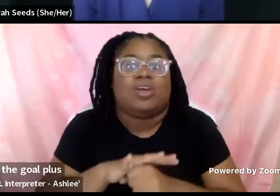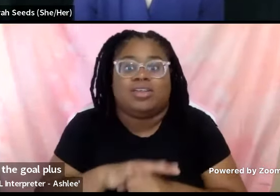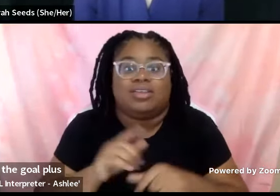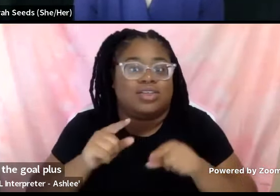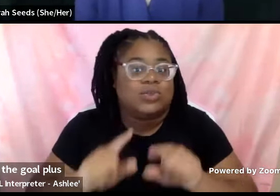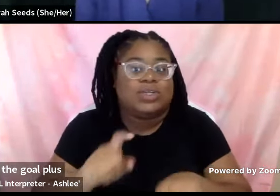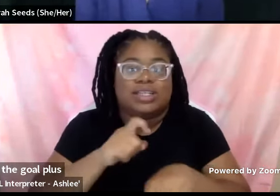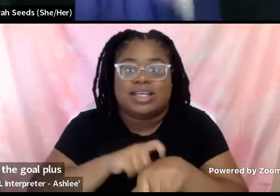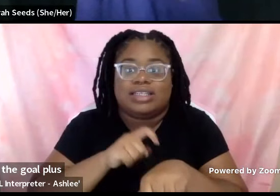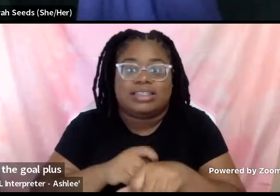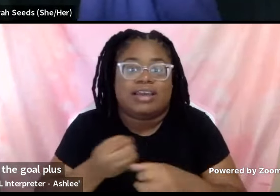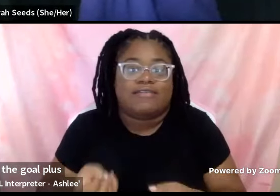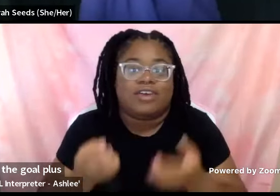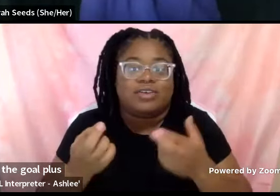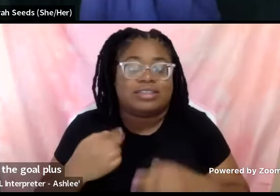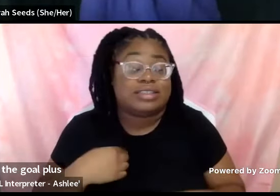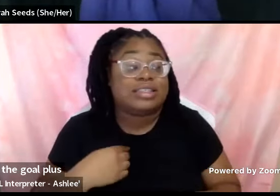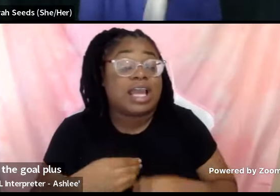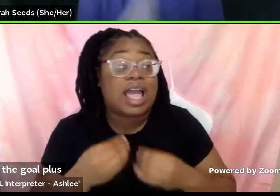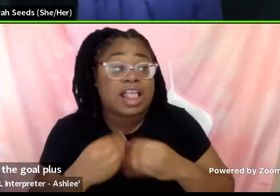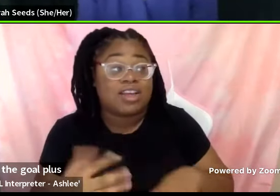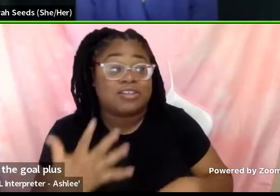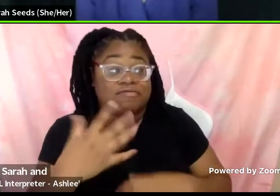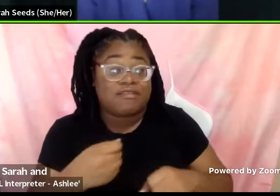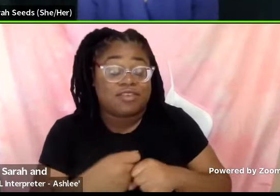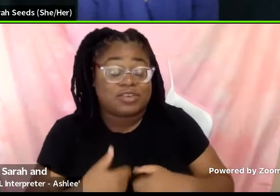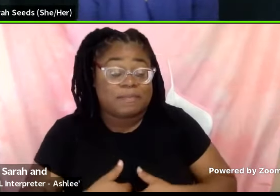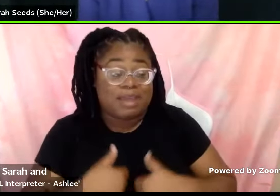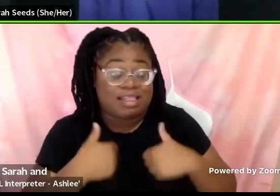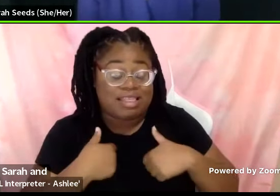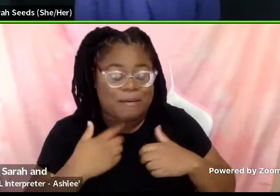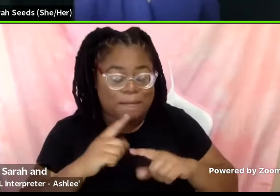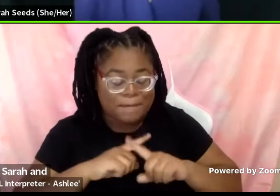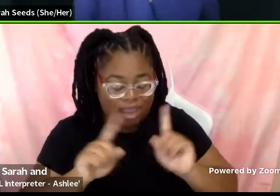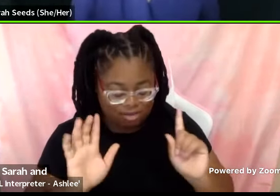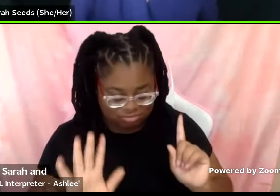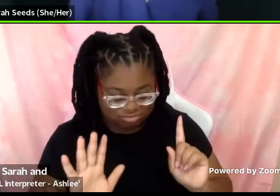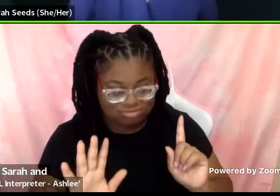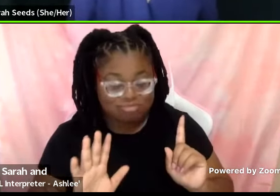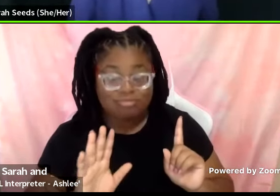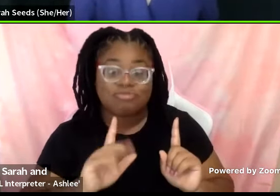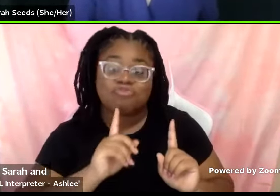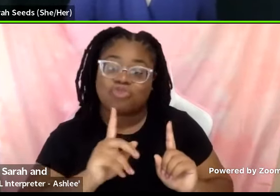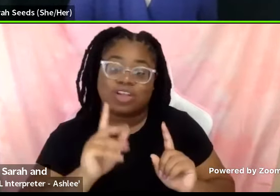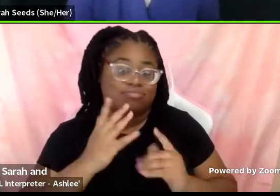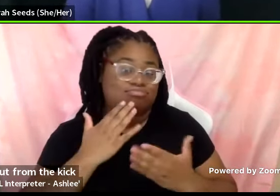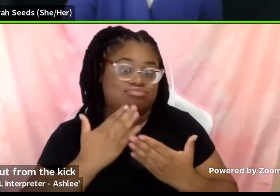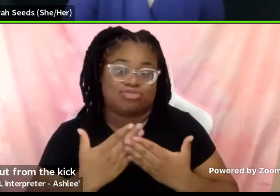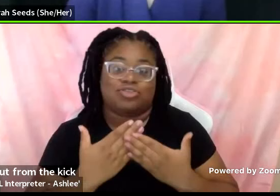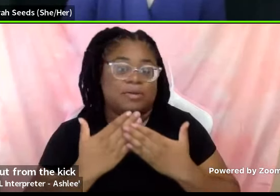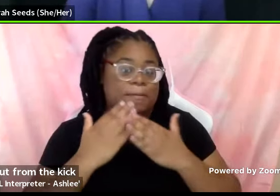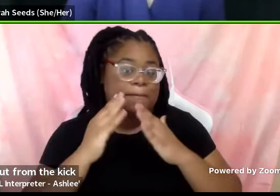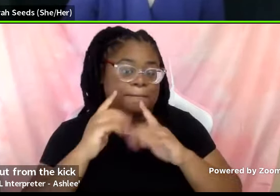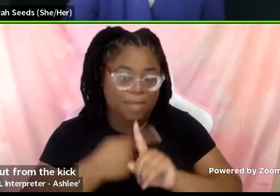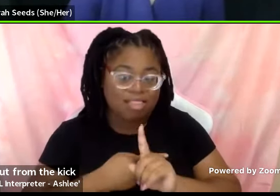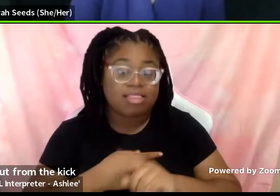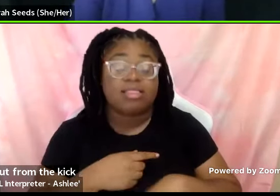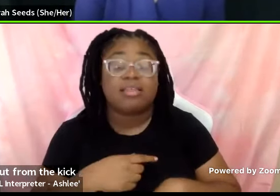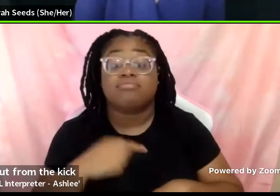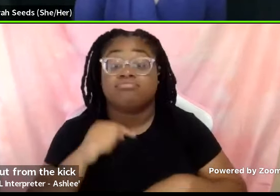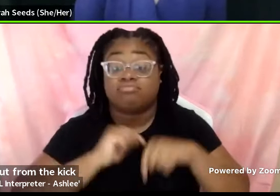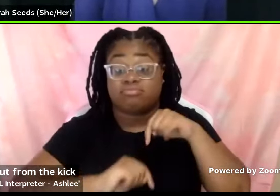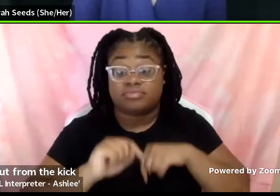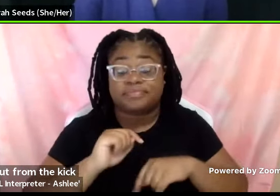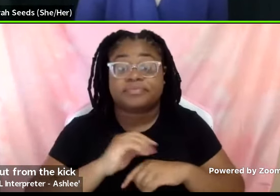Kickstarter. I lost 5 years off my life, but it was such a great month. And to go back, I mean, the vignettes